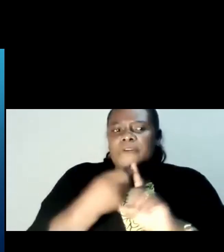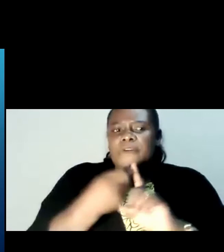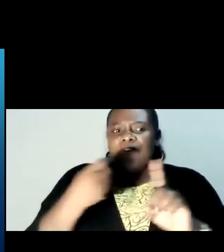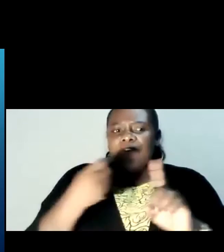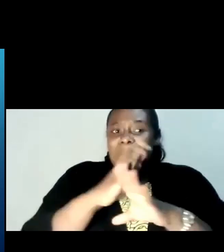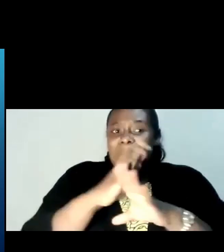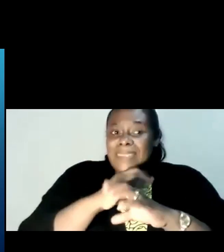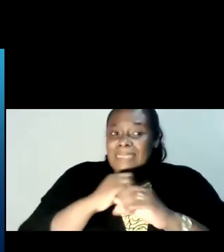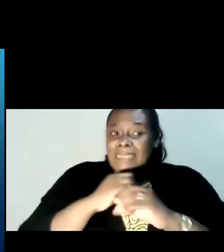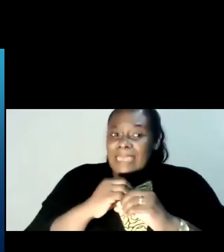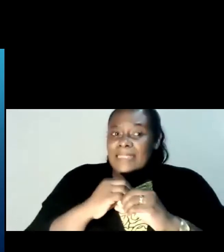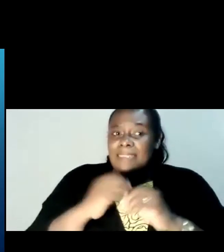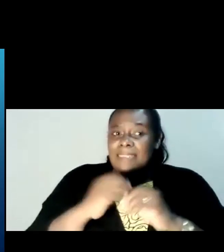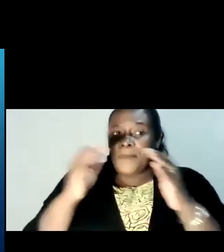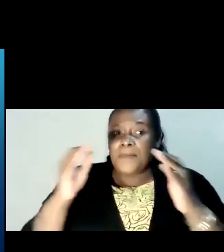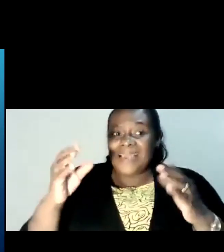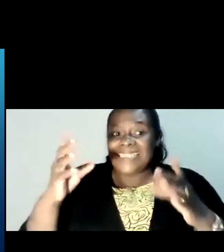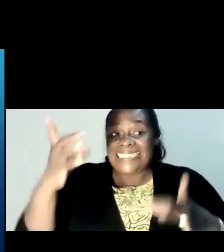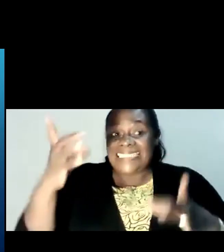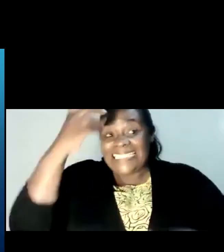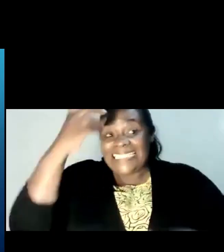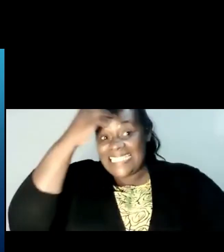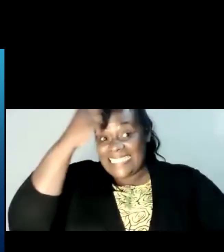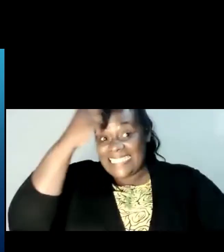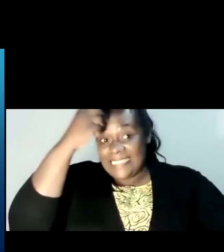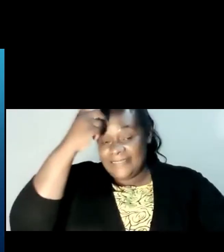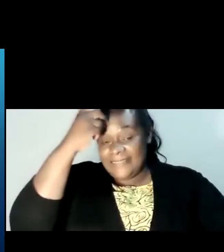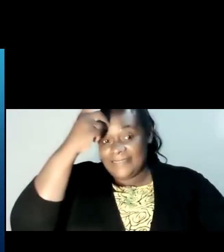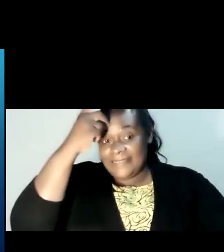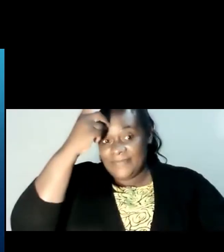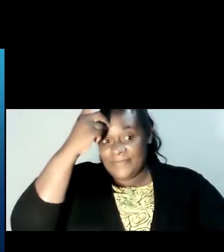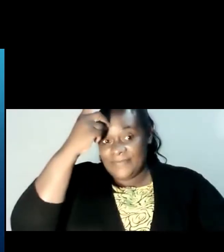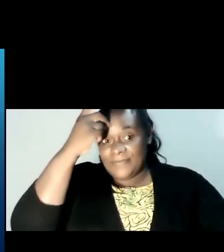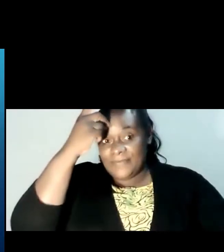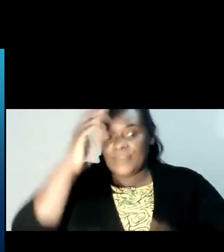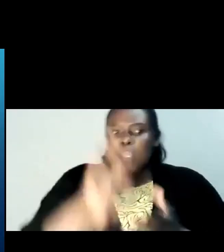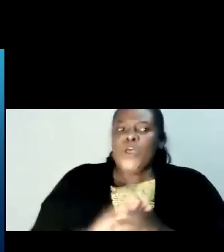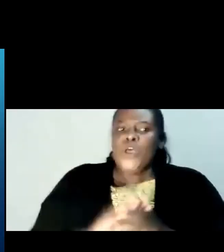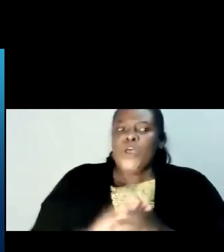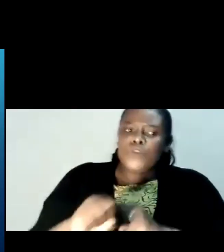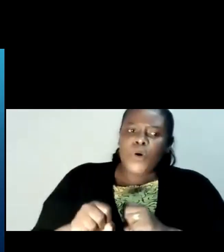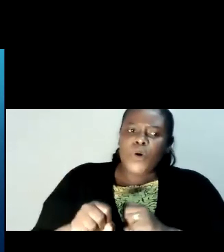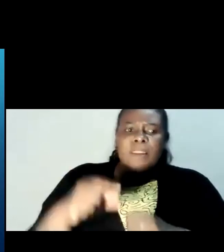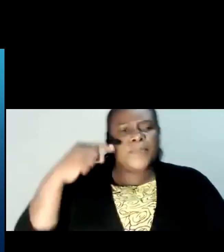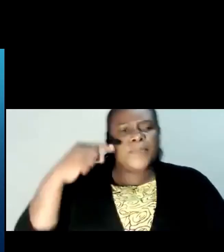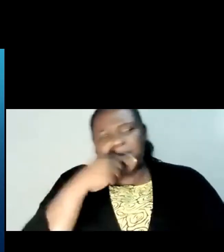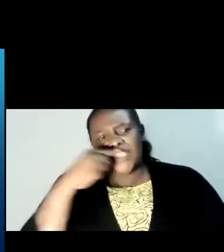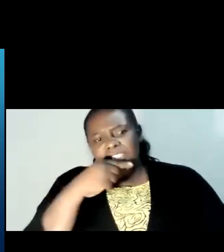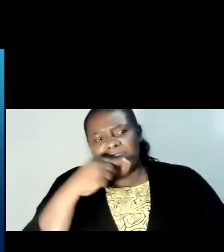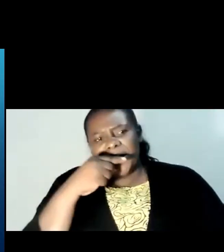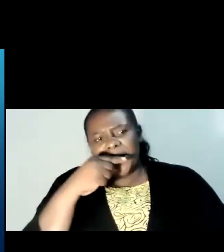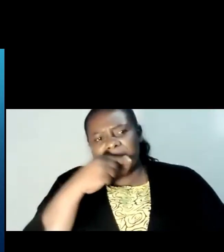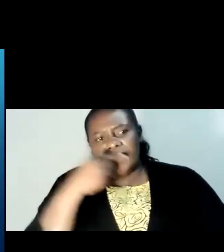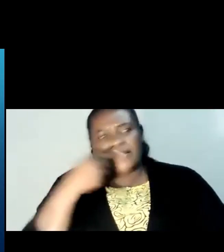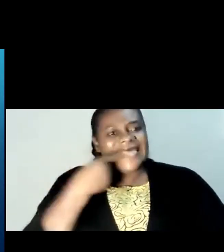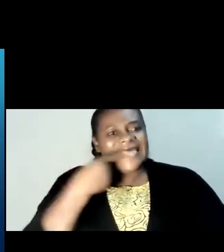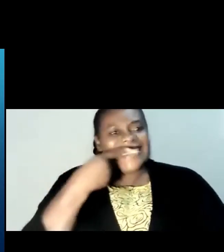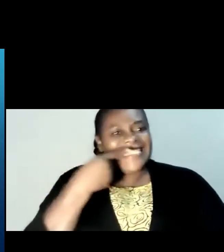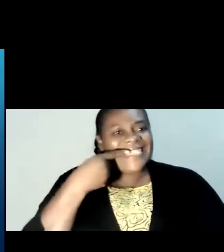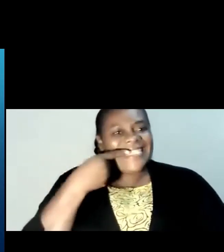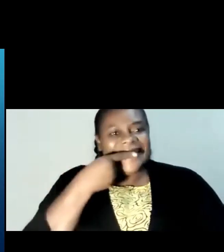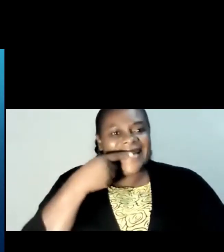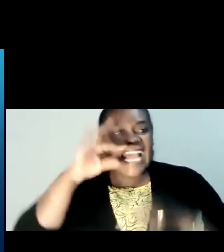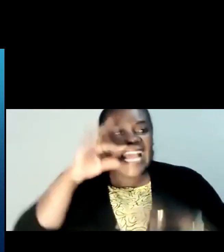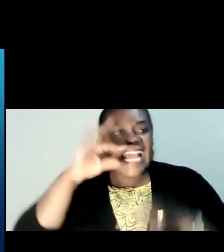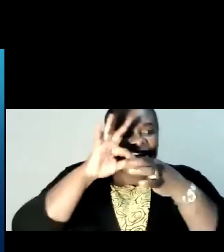our oral health, which involves brushing and flossing our teeth, and using a